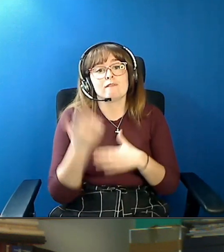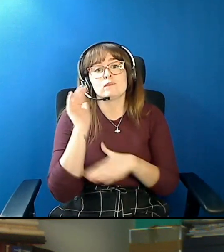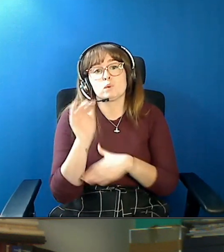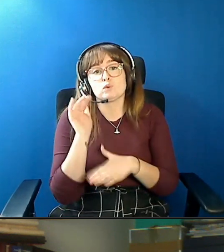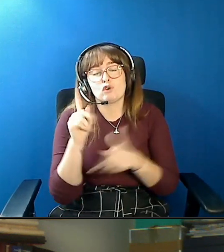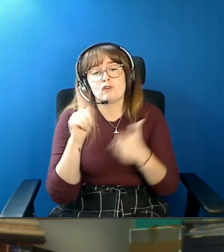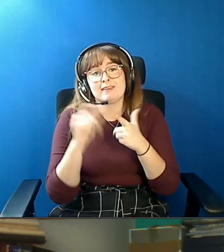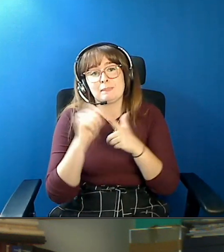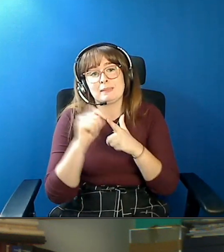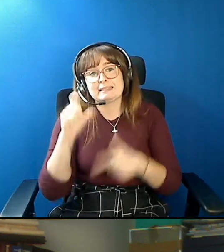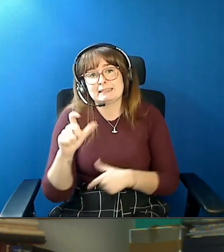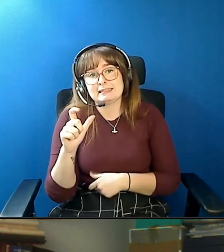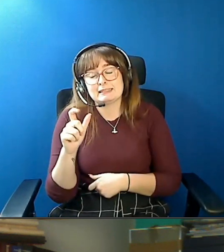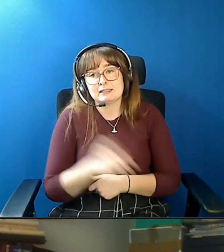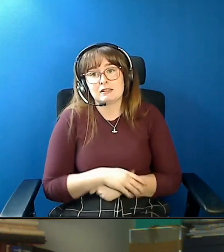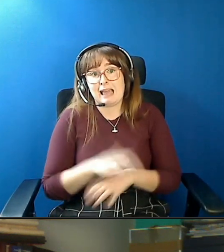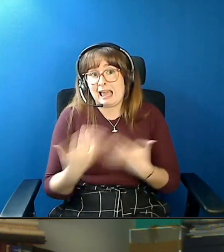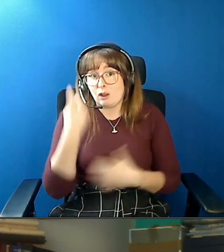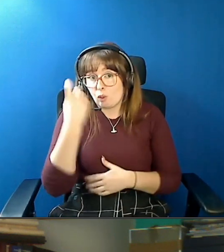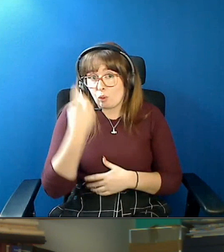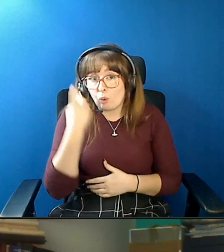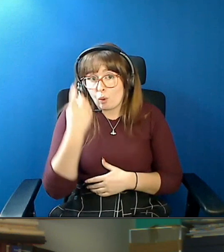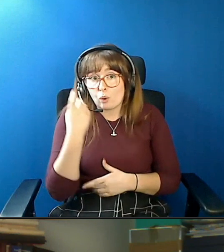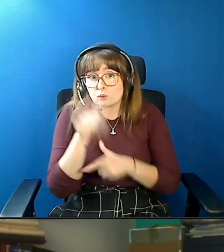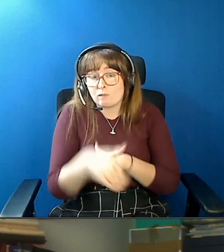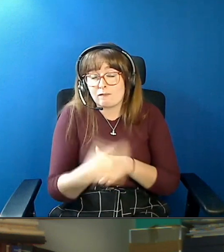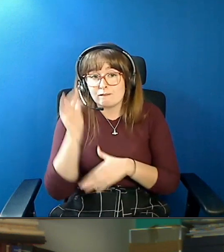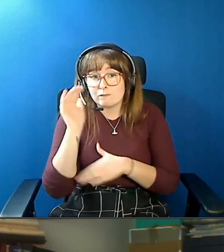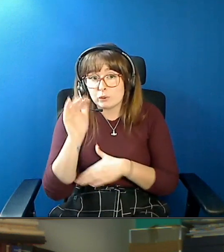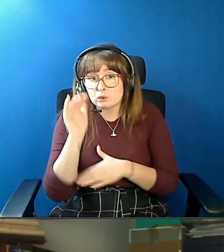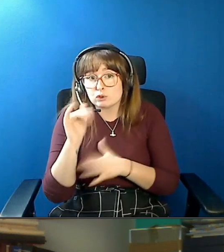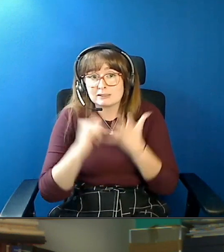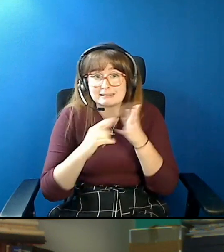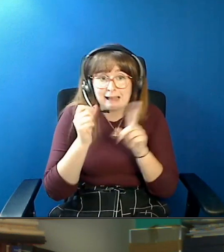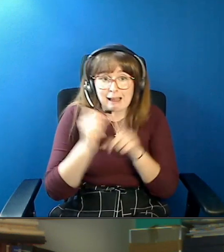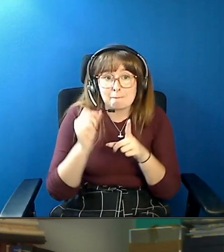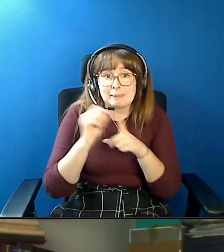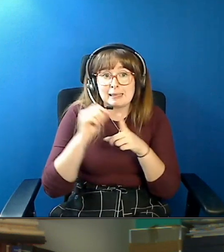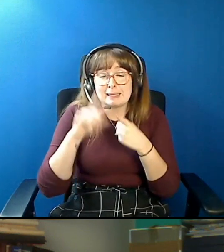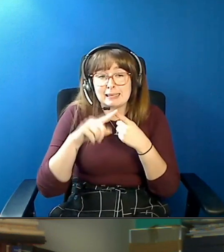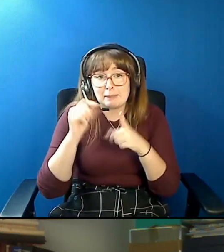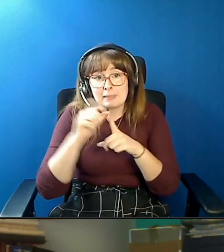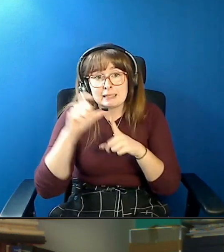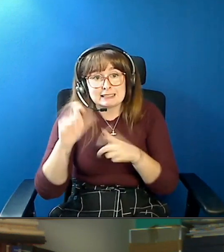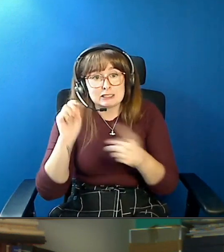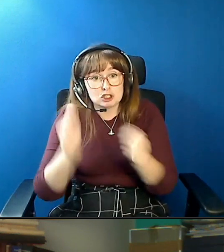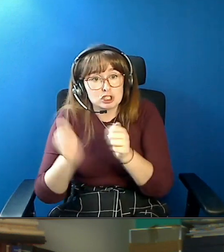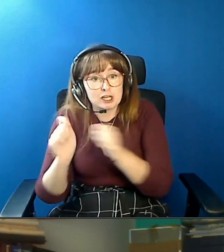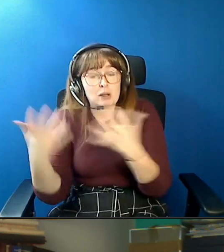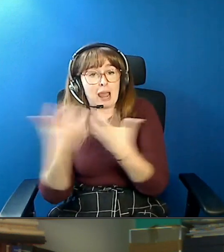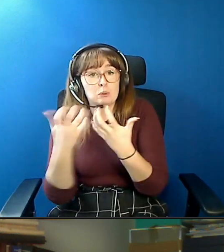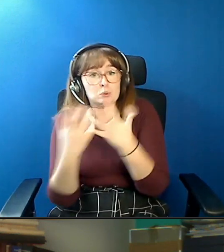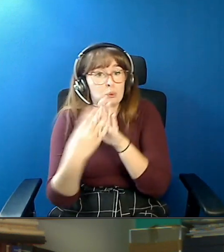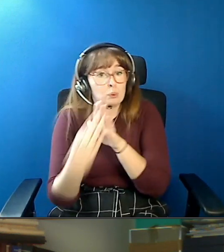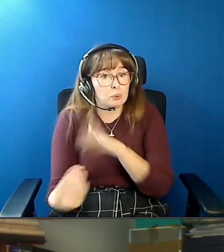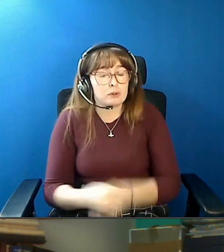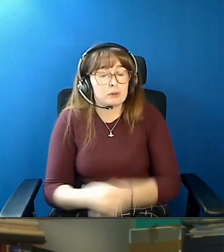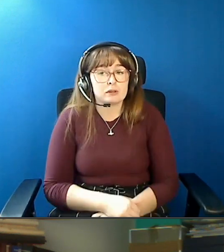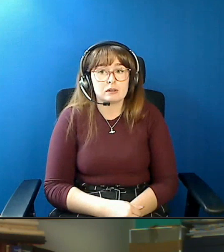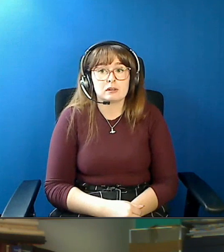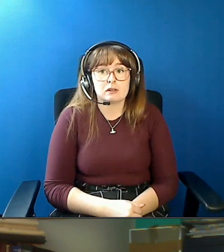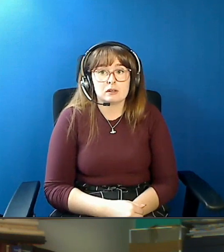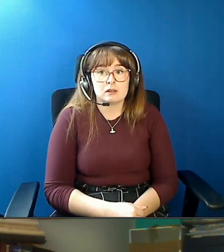So any thoughts on future SAP EPC changes and how we model for them? So probably fits